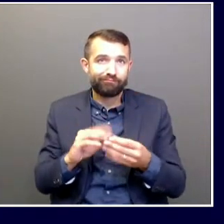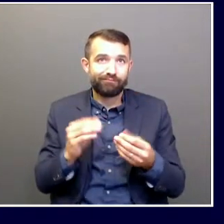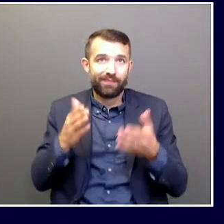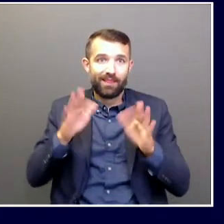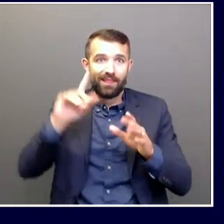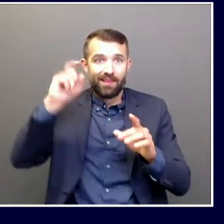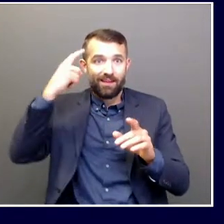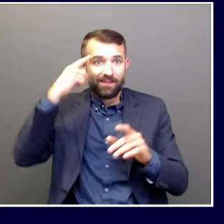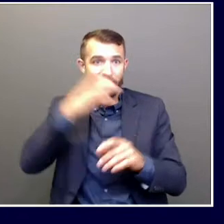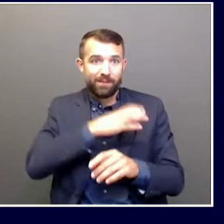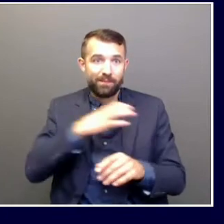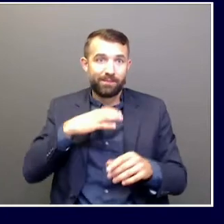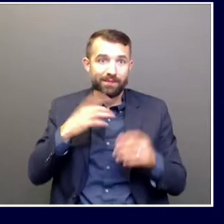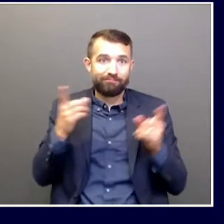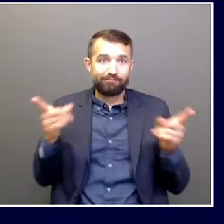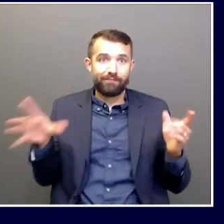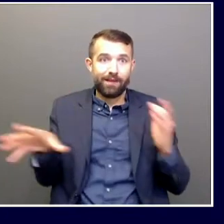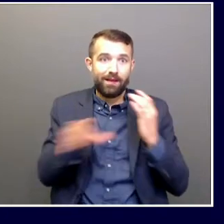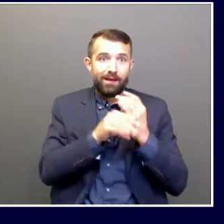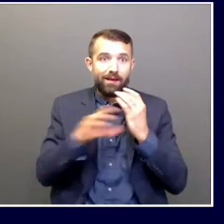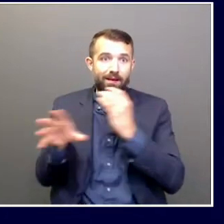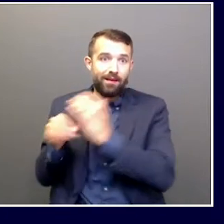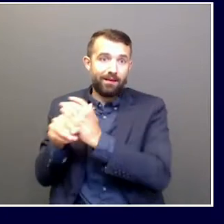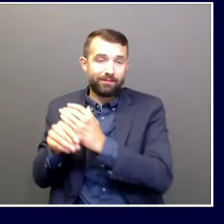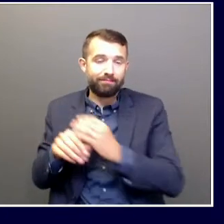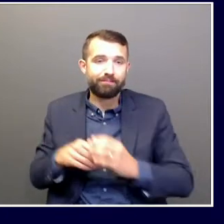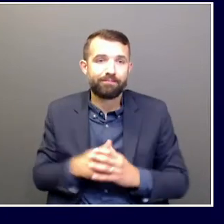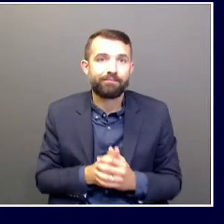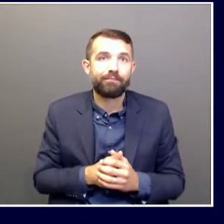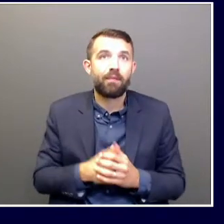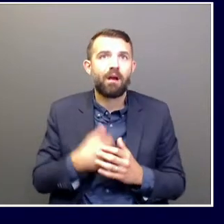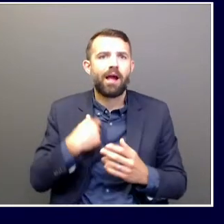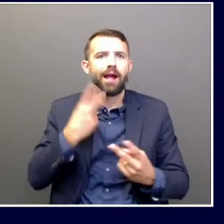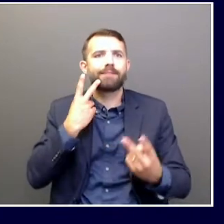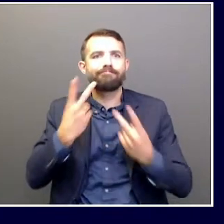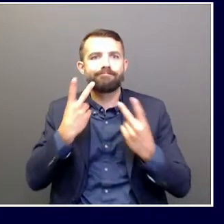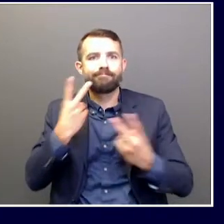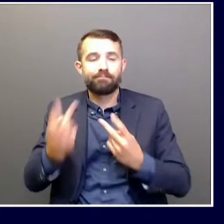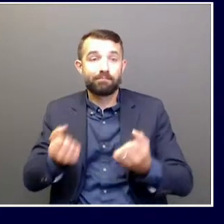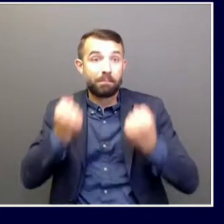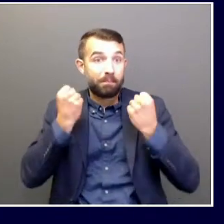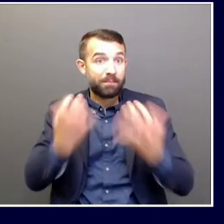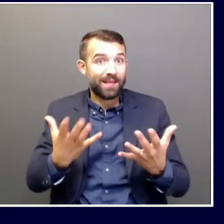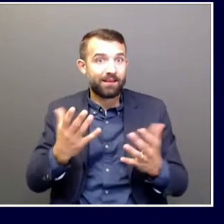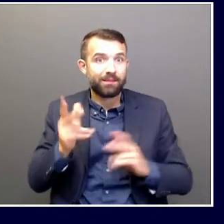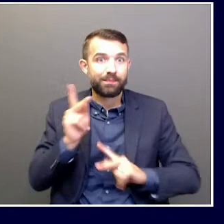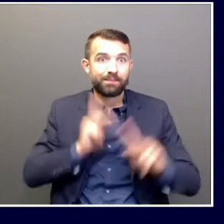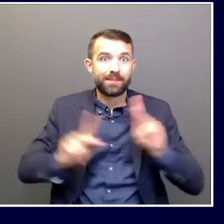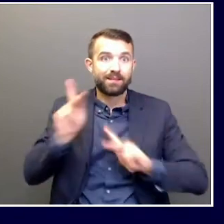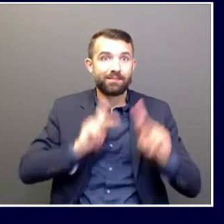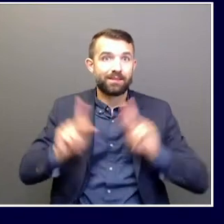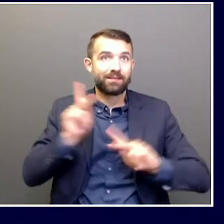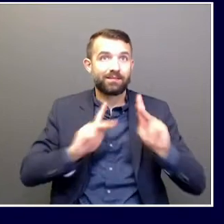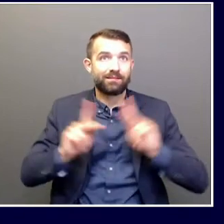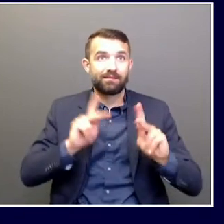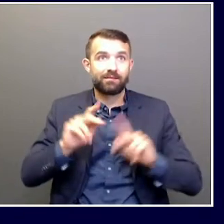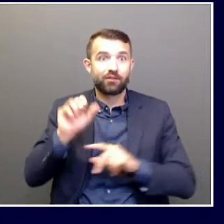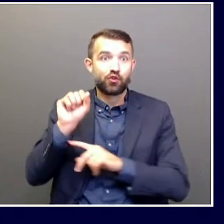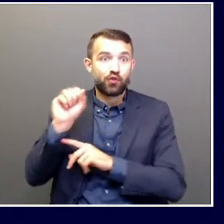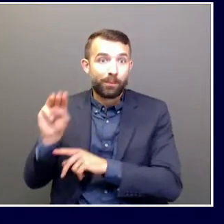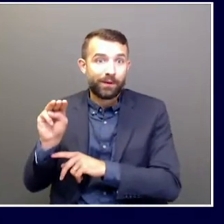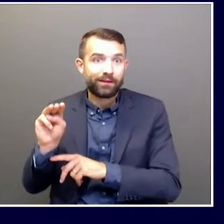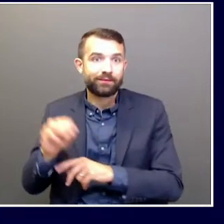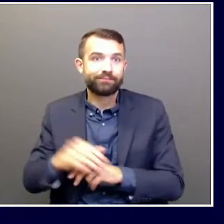pieces of advice there. Brad, I've seen so many folks on social media and elsewhere who have said, I don't